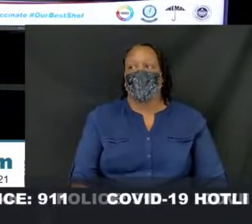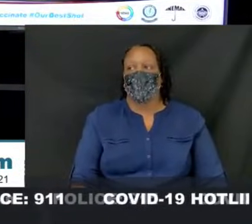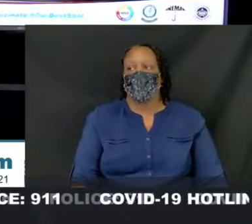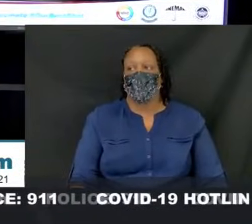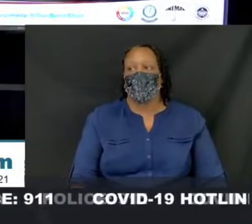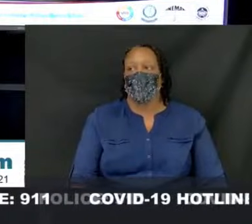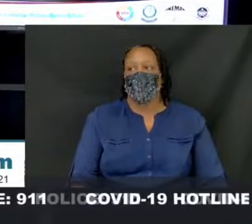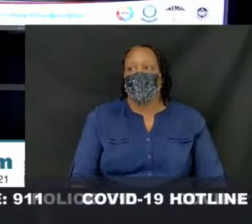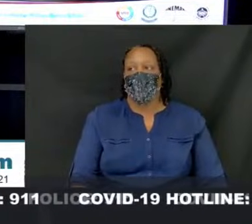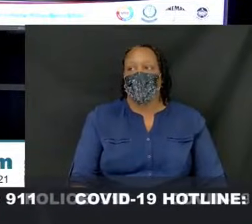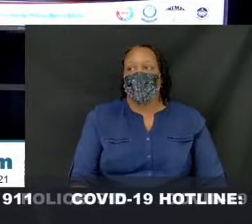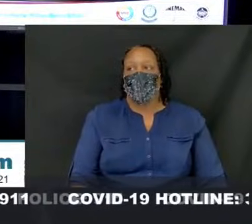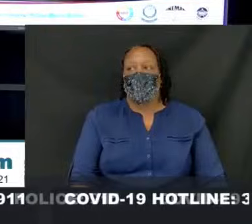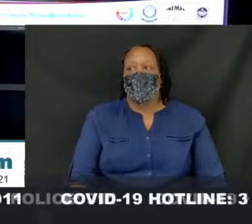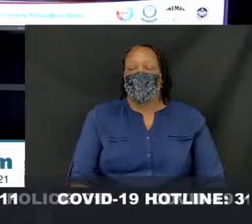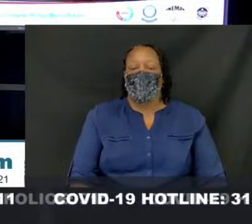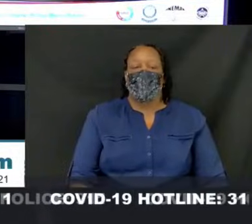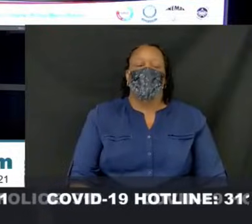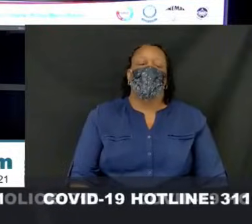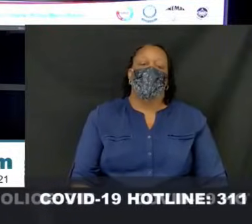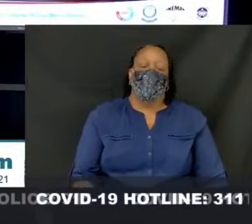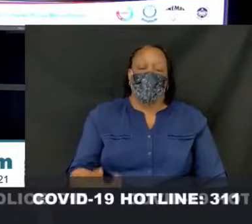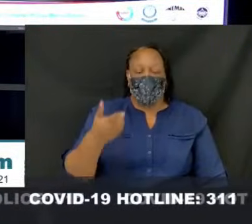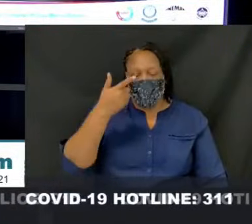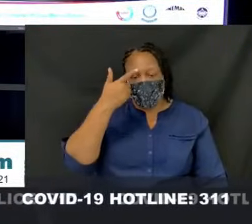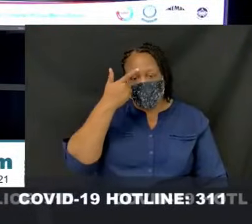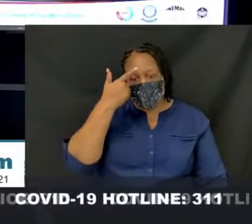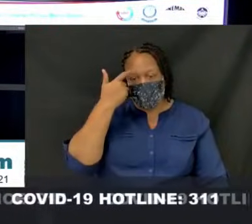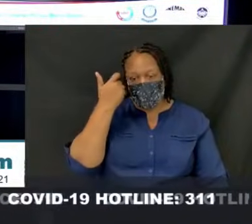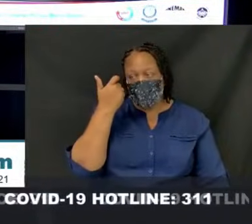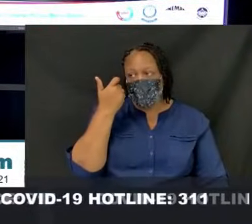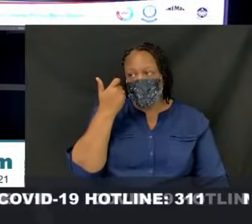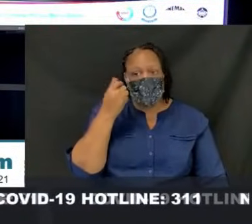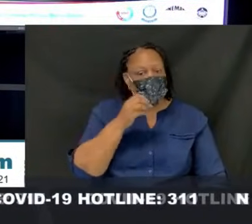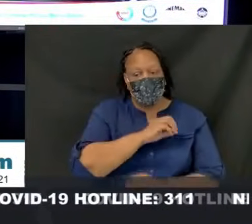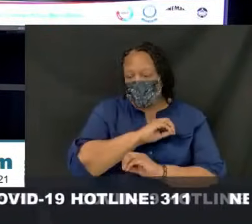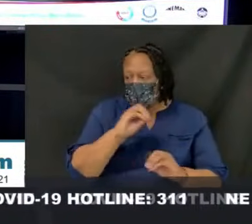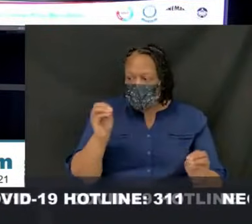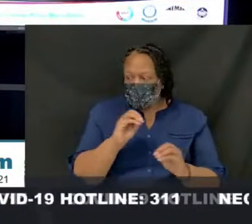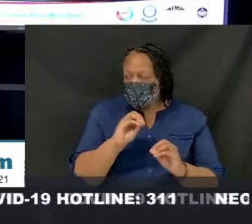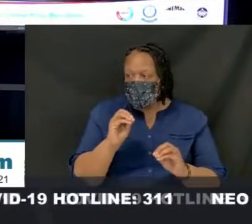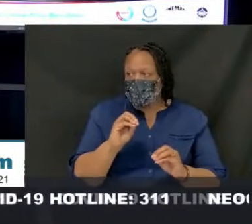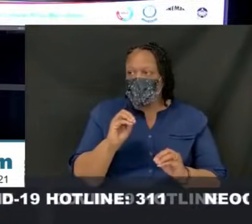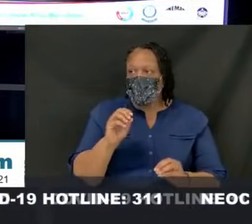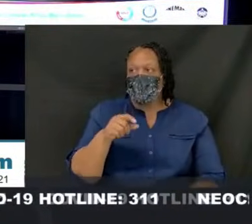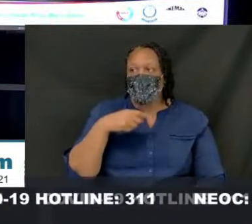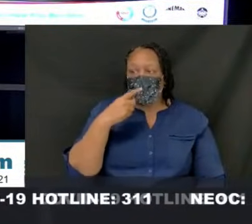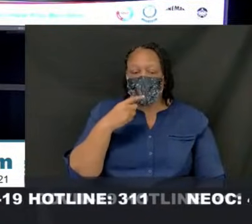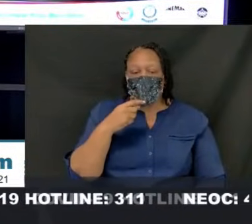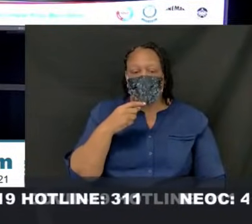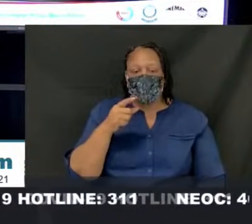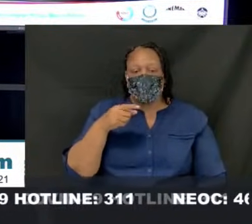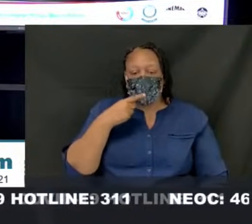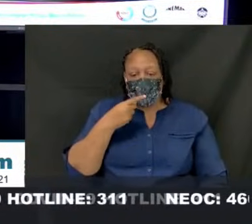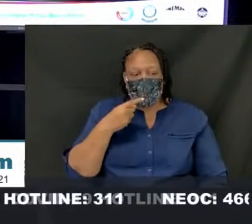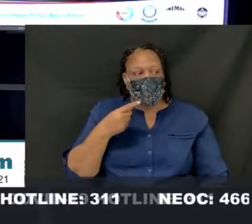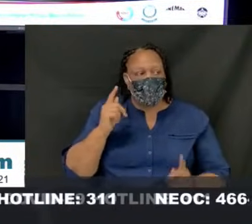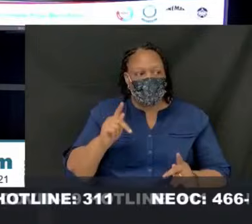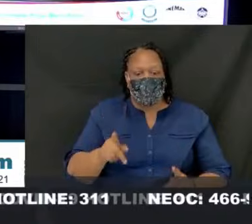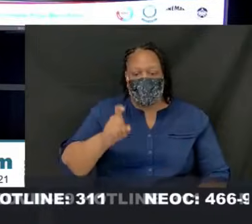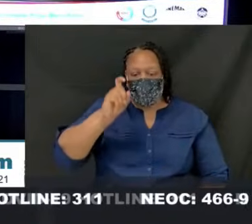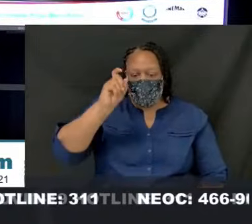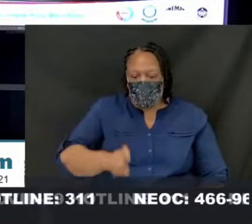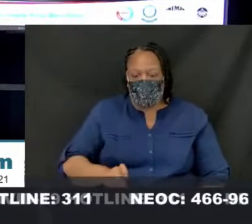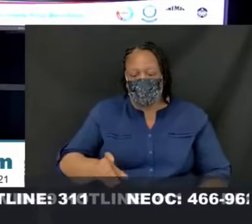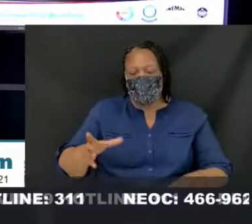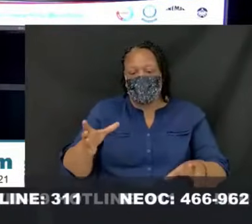on board. It stands to reason, therefore, Lesroy, that it makes no sense to force a mandate, a vaccine